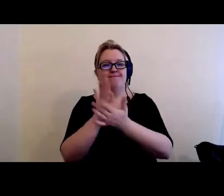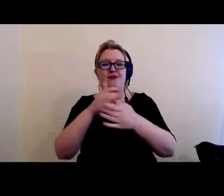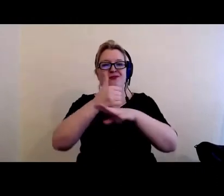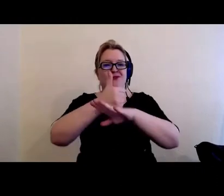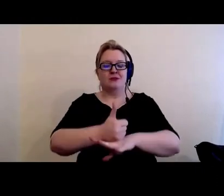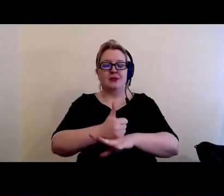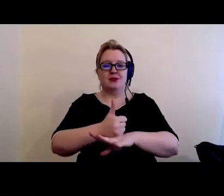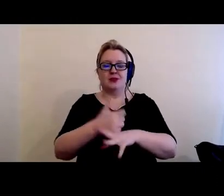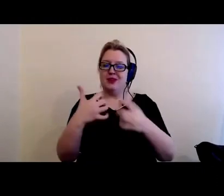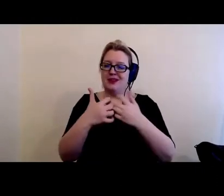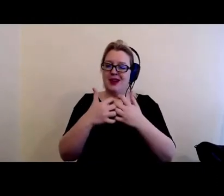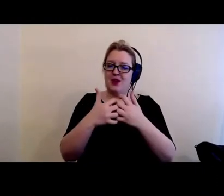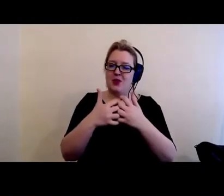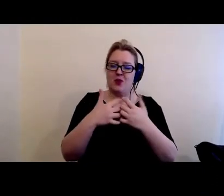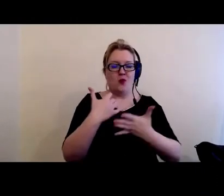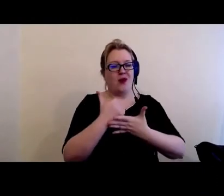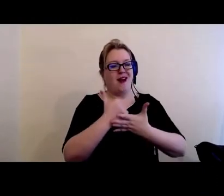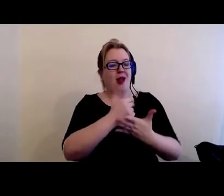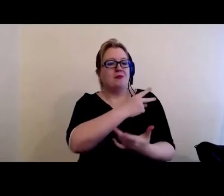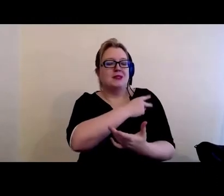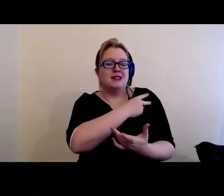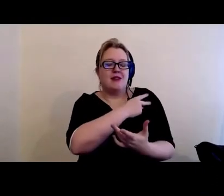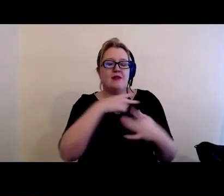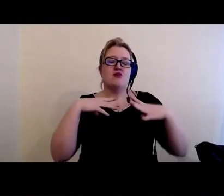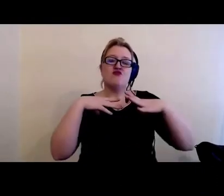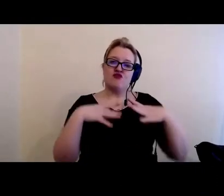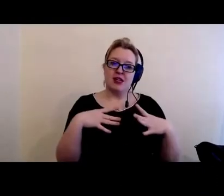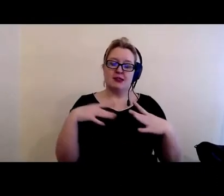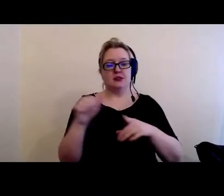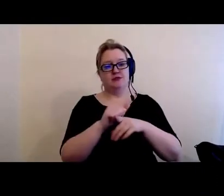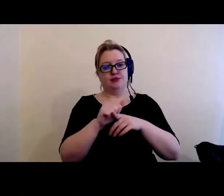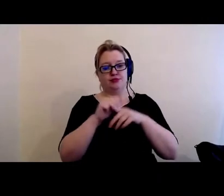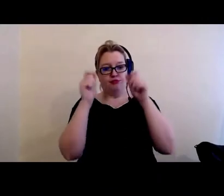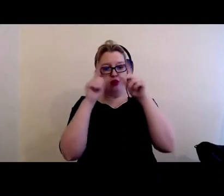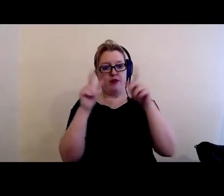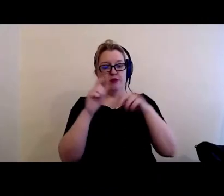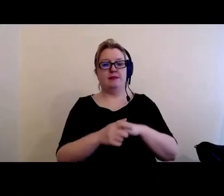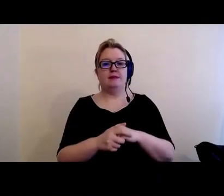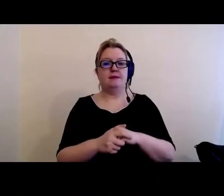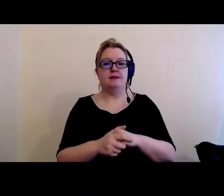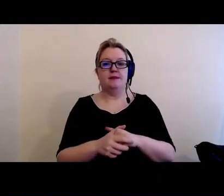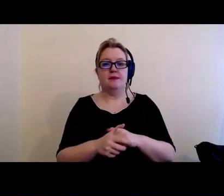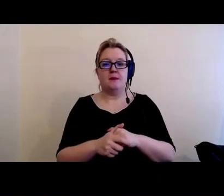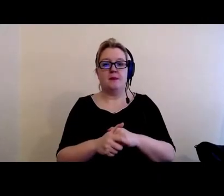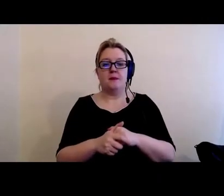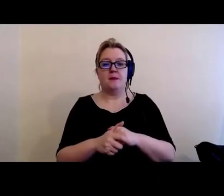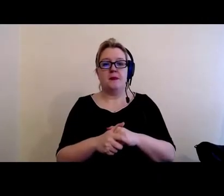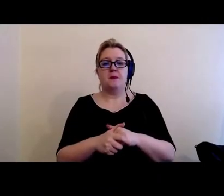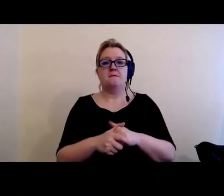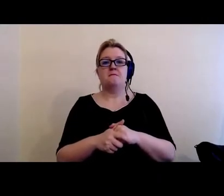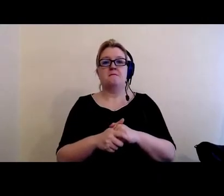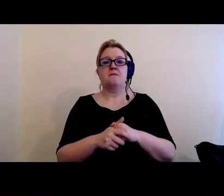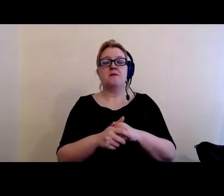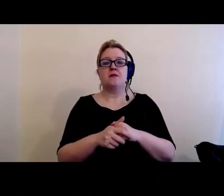and recover from what's happened. This has been, you know, I'm going to use that term that we've all used far too many times in the last year, unprecedented, but it has